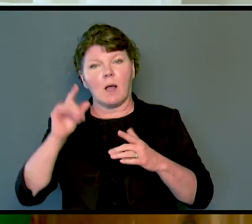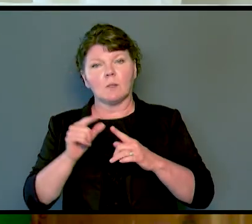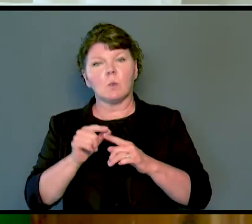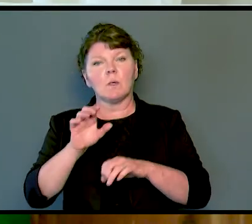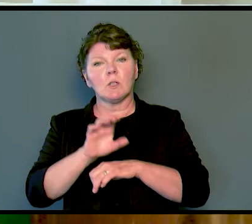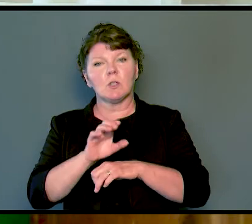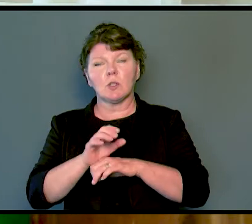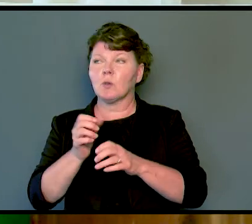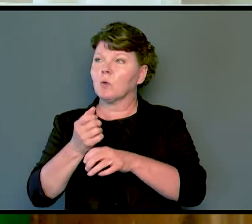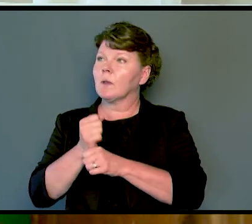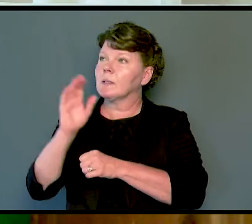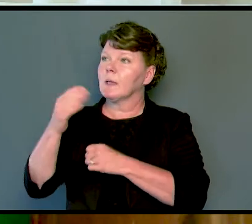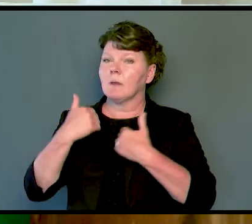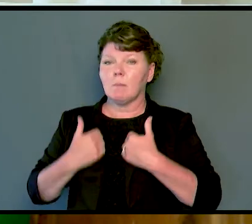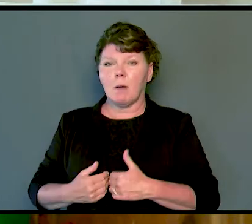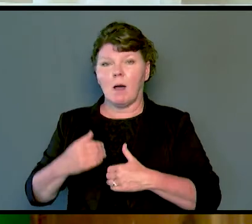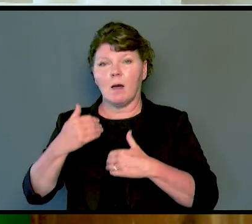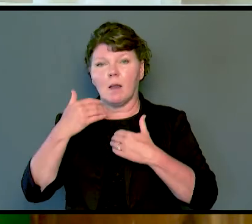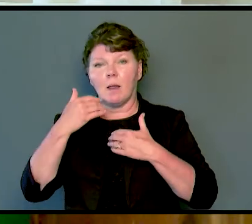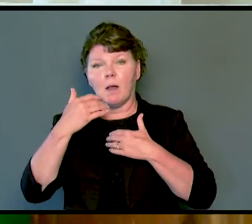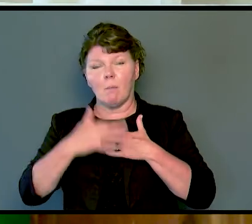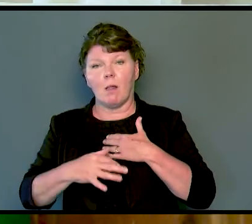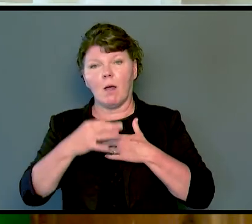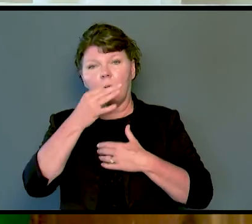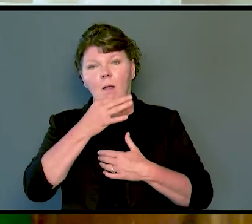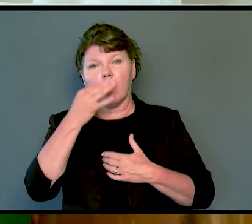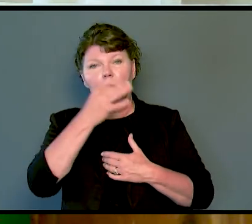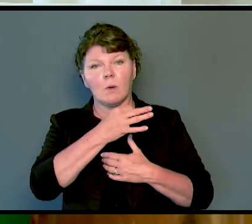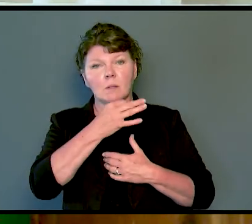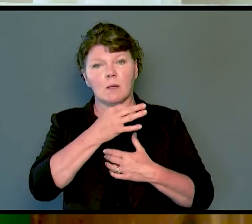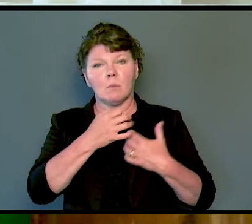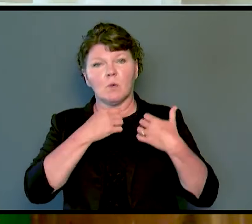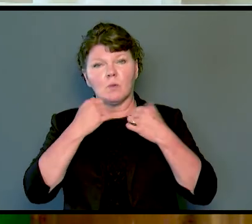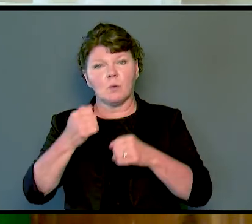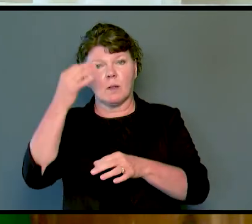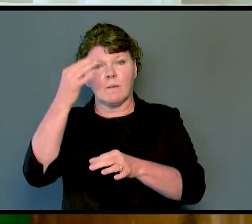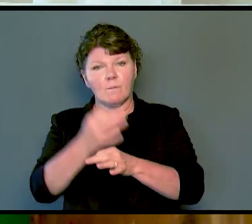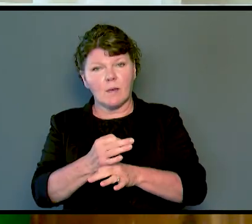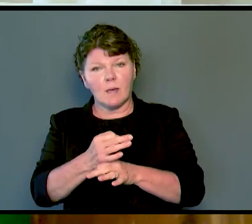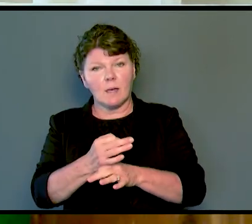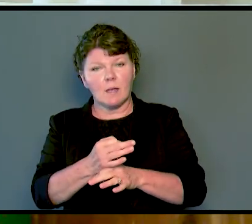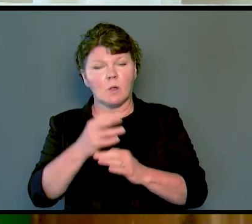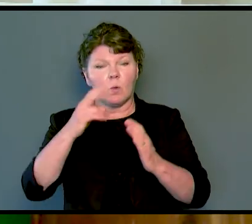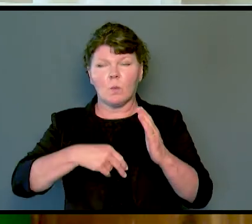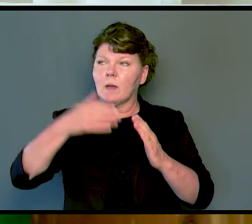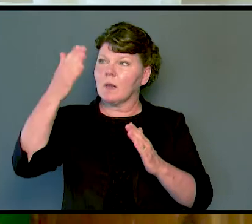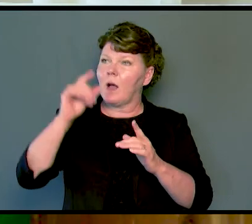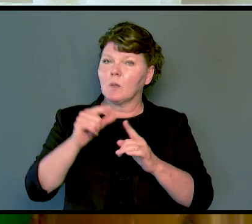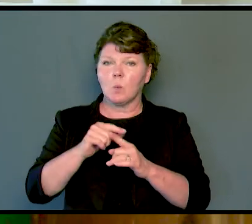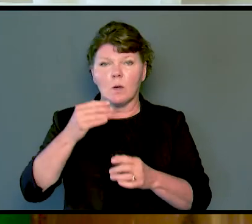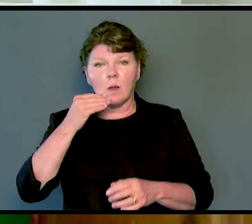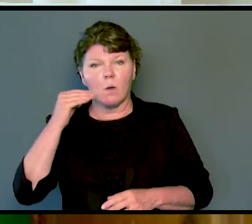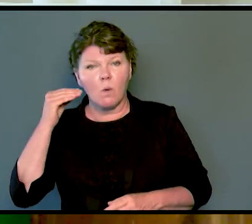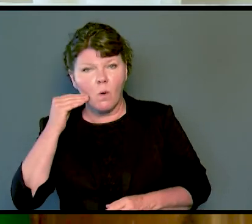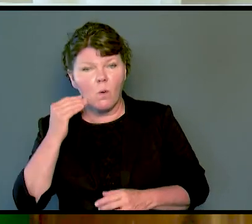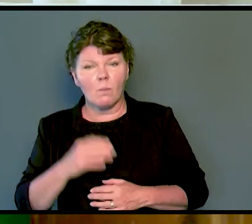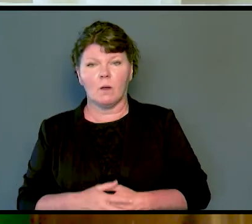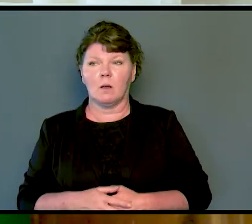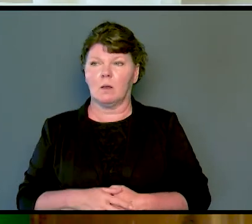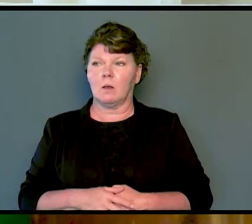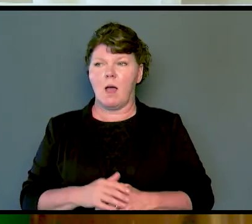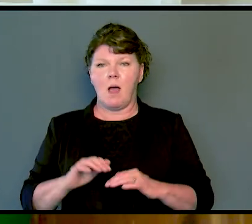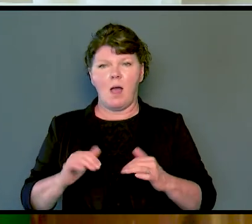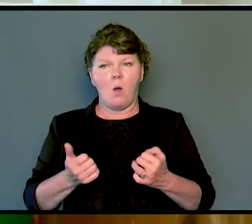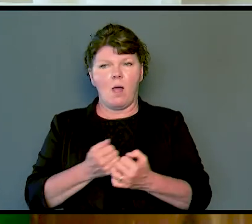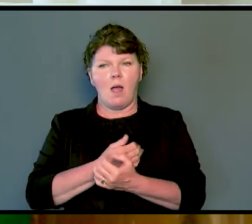church and to receive Jesus' body and blood in the Lord's Supper, which strengthens our faith. We could read God's word at home.